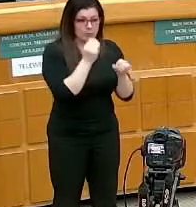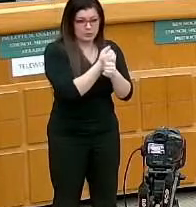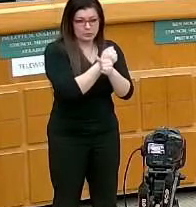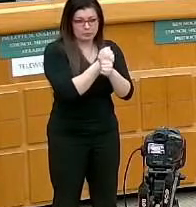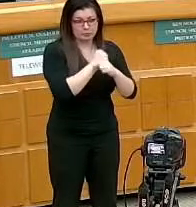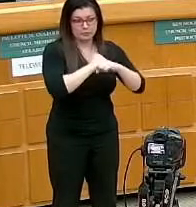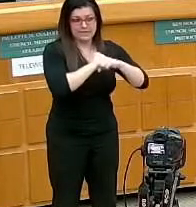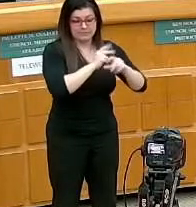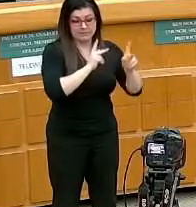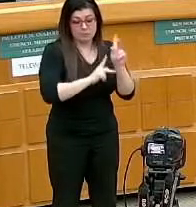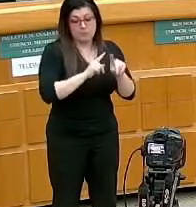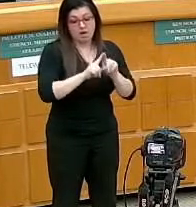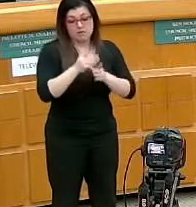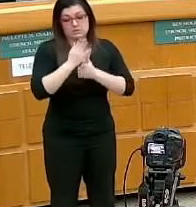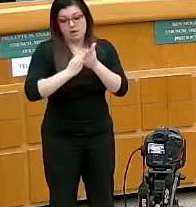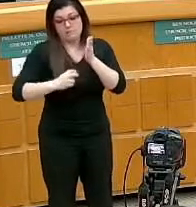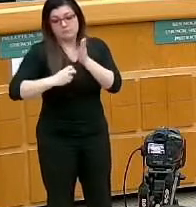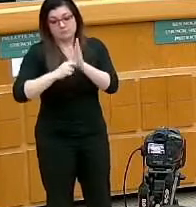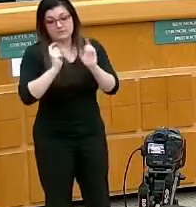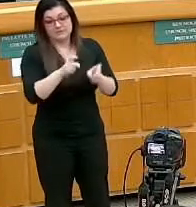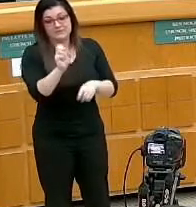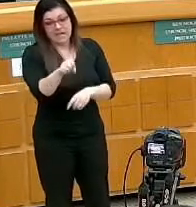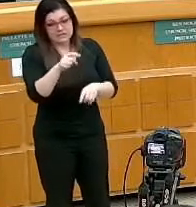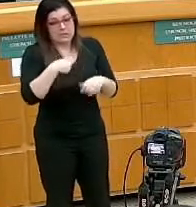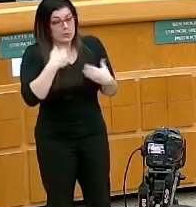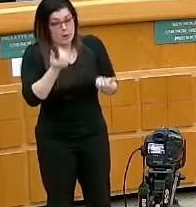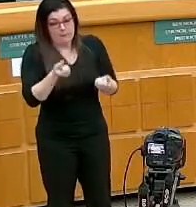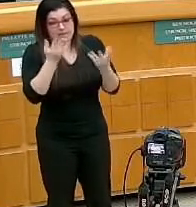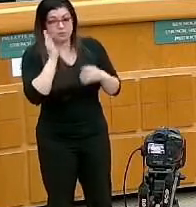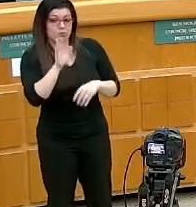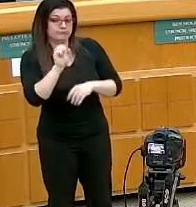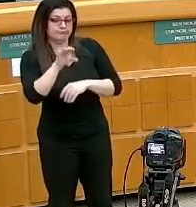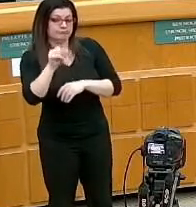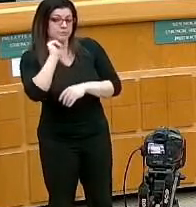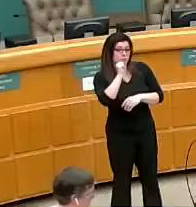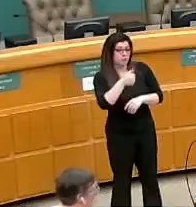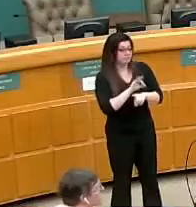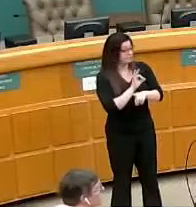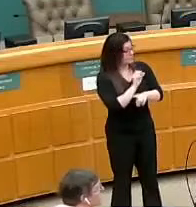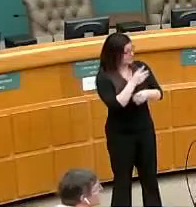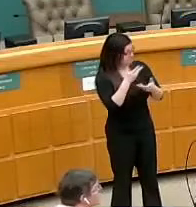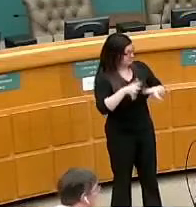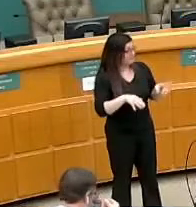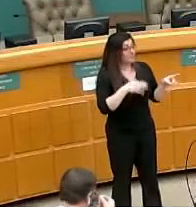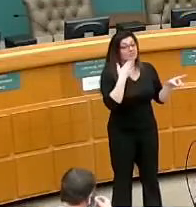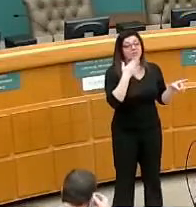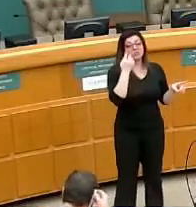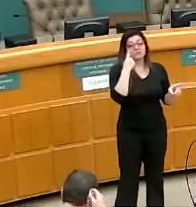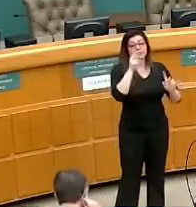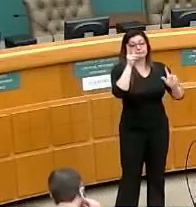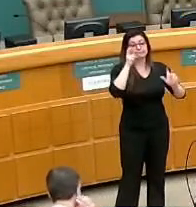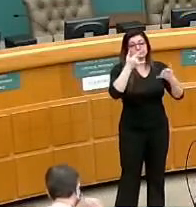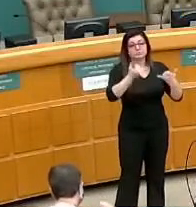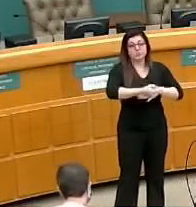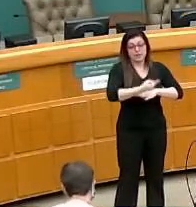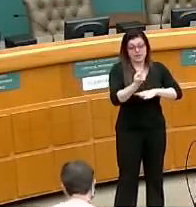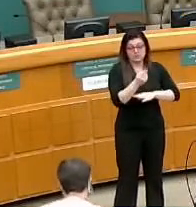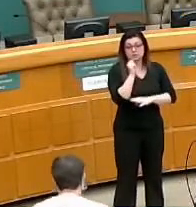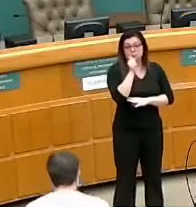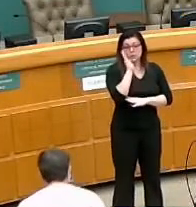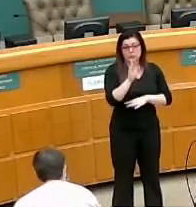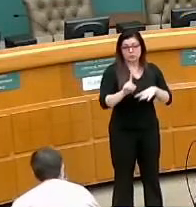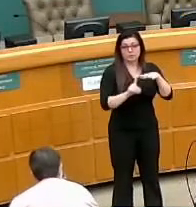number tomorrow. Yes. Okay? Okay, great. Well, thank you for tuning in today. Tomorrow we'll be here again at 5